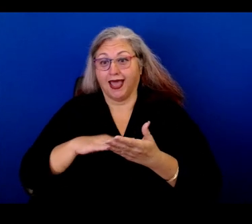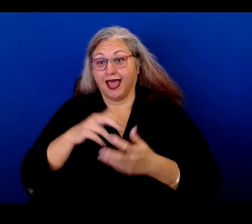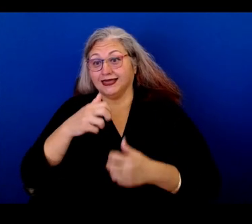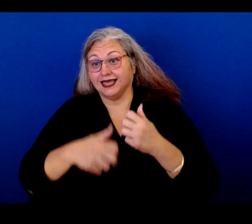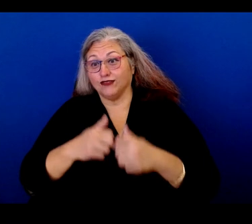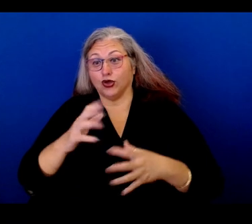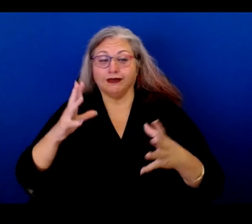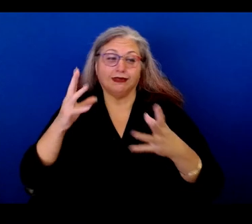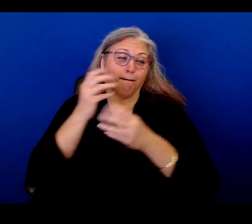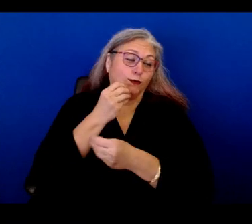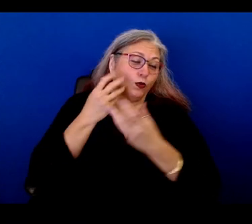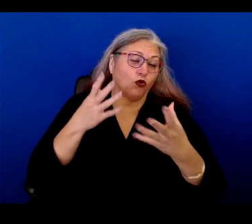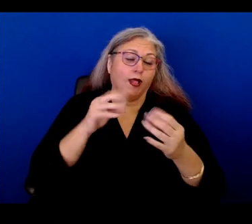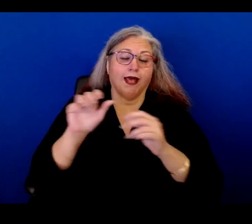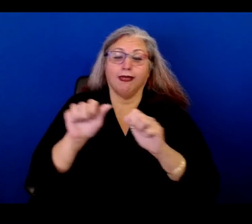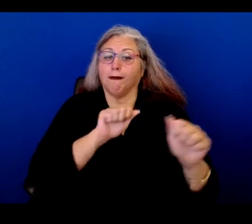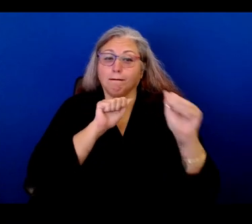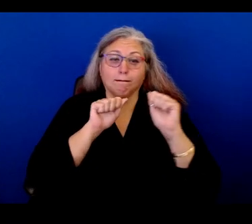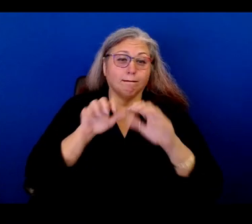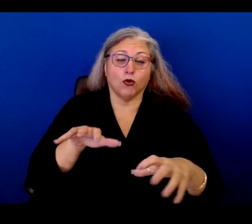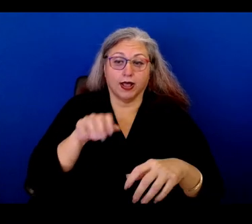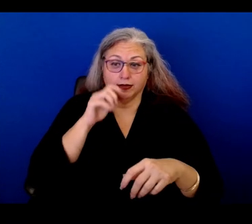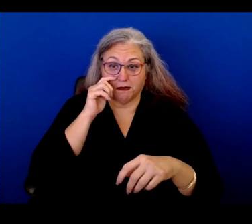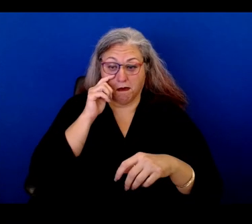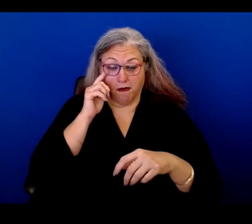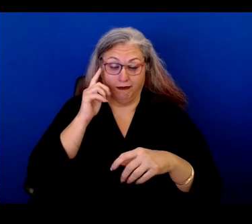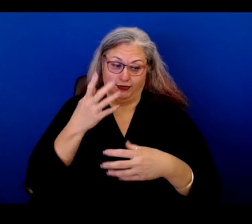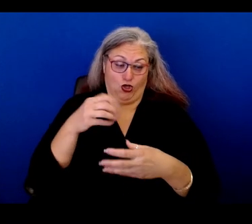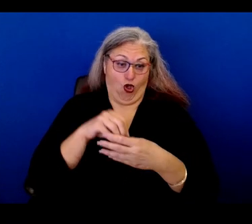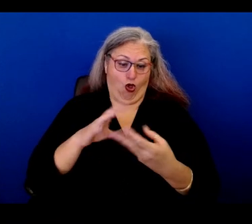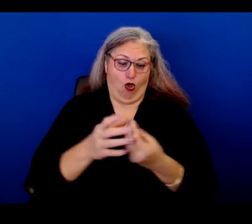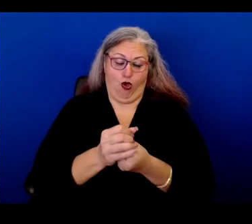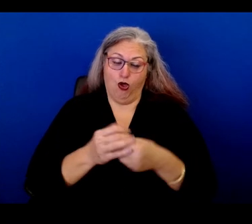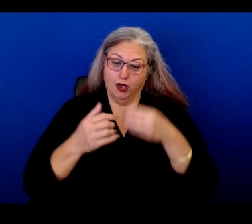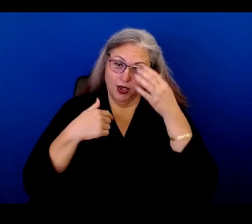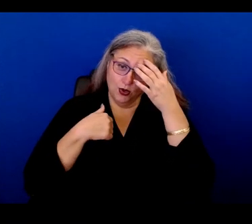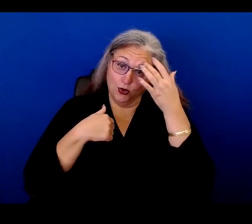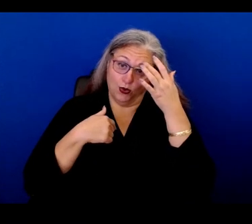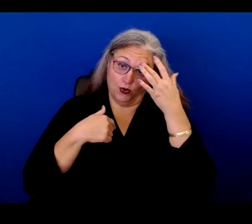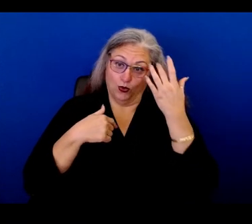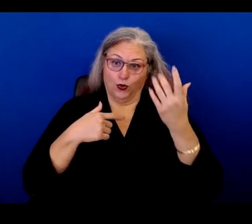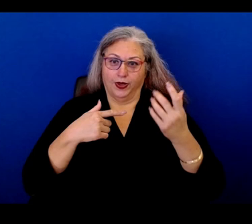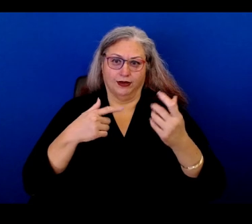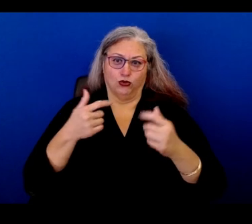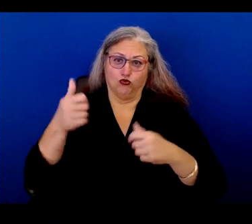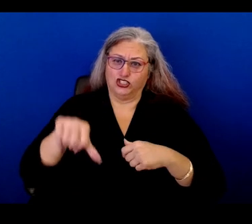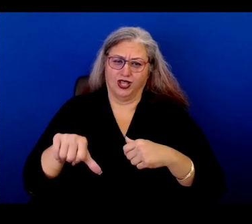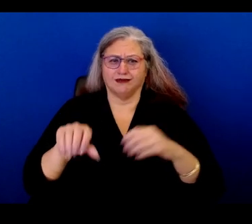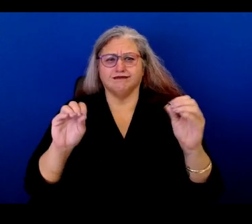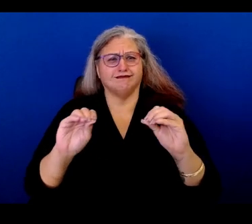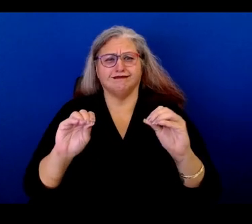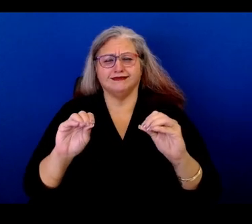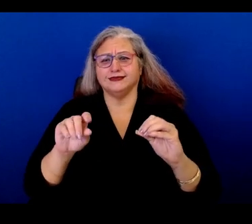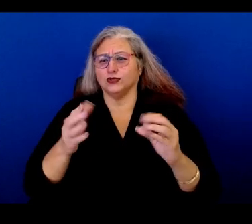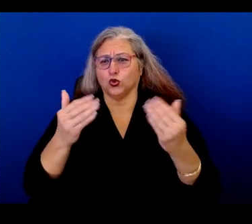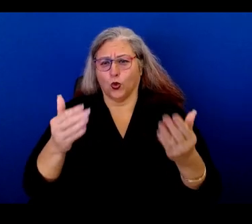and the beautiful and the miraculous. It's all of that, right? We don't reject any of that. So don't